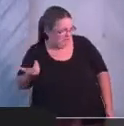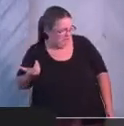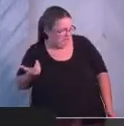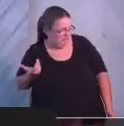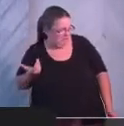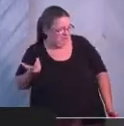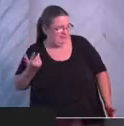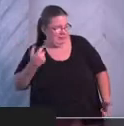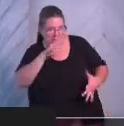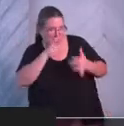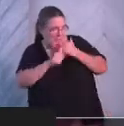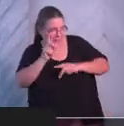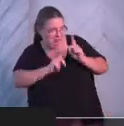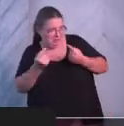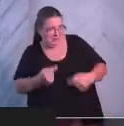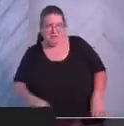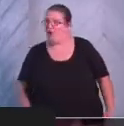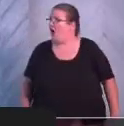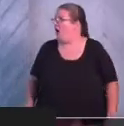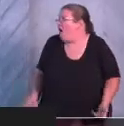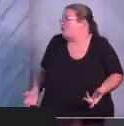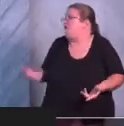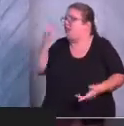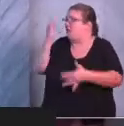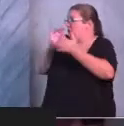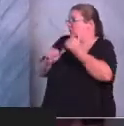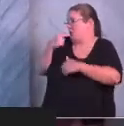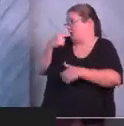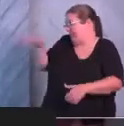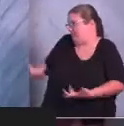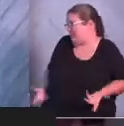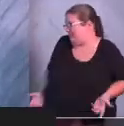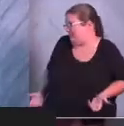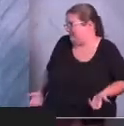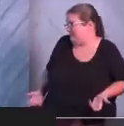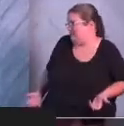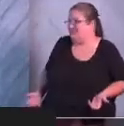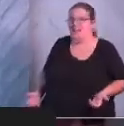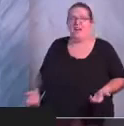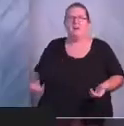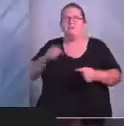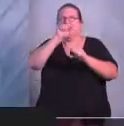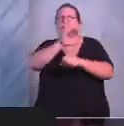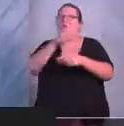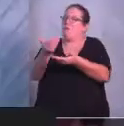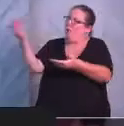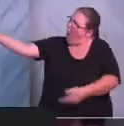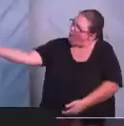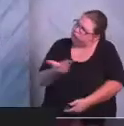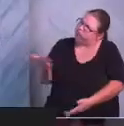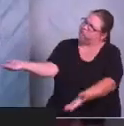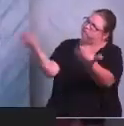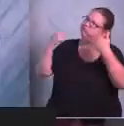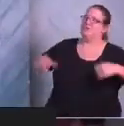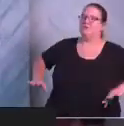could be like mean people or something. And she said, well, if you were mean people, you would have said that. And I love the hospitality that Newfoundlanders have.